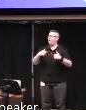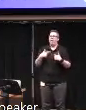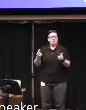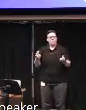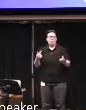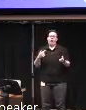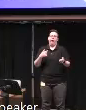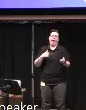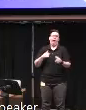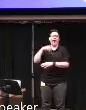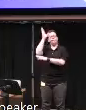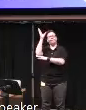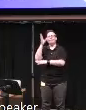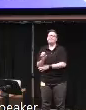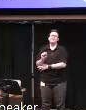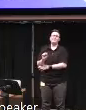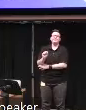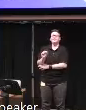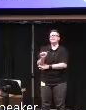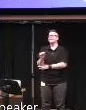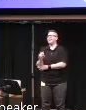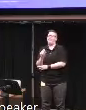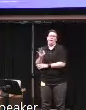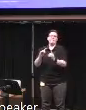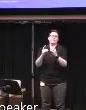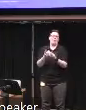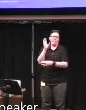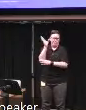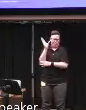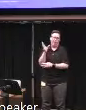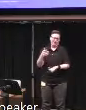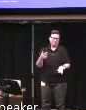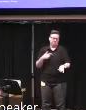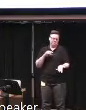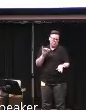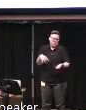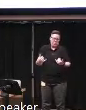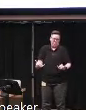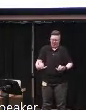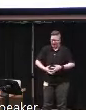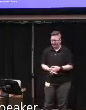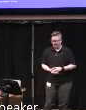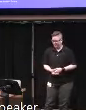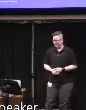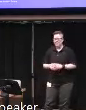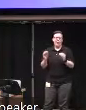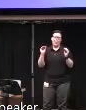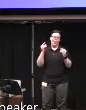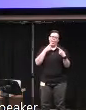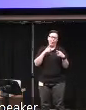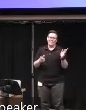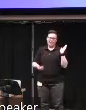sort of like a state of a department talk. And so I'll do some of that as well. I have nothing to